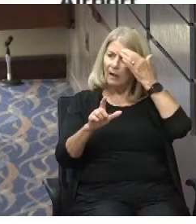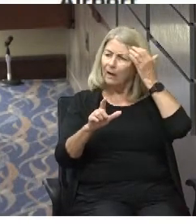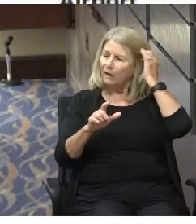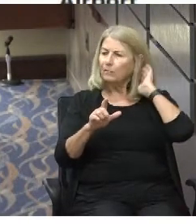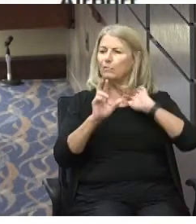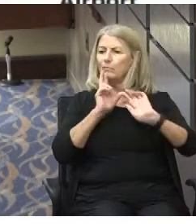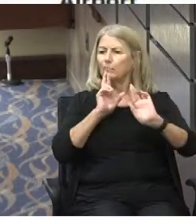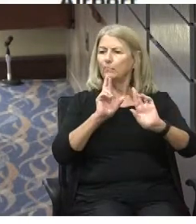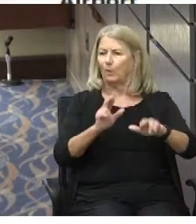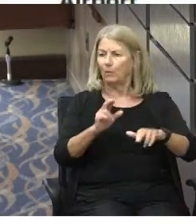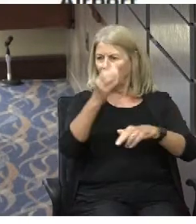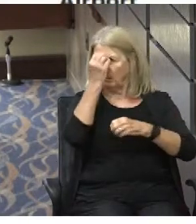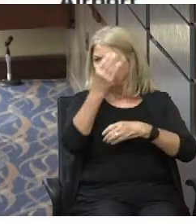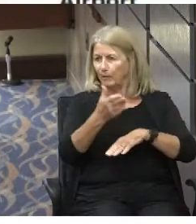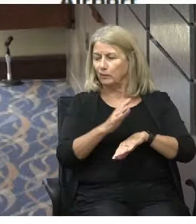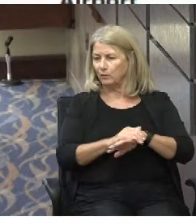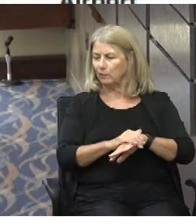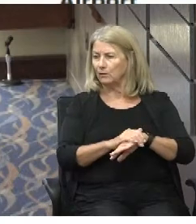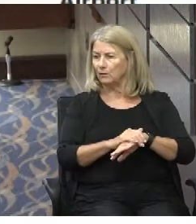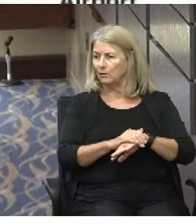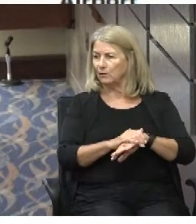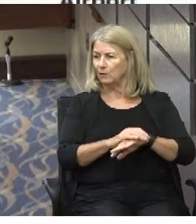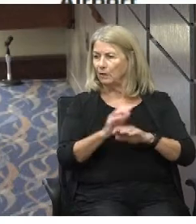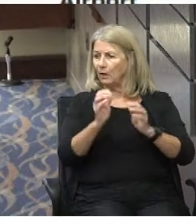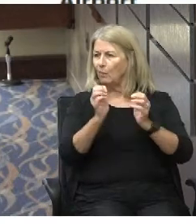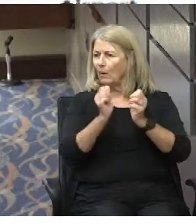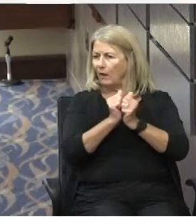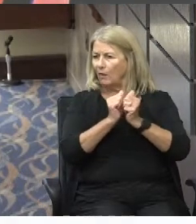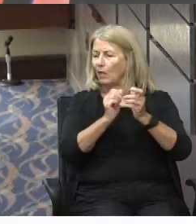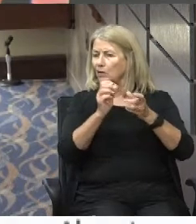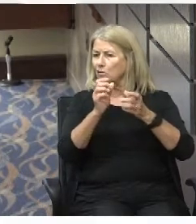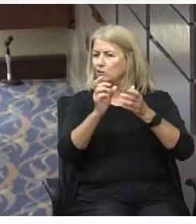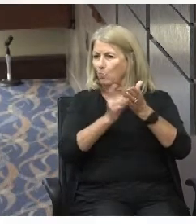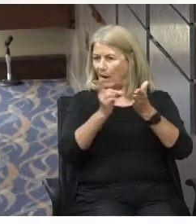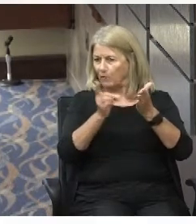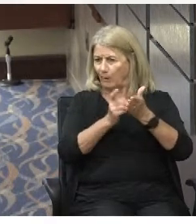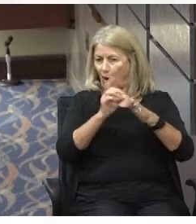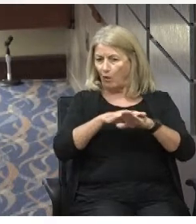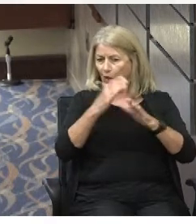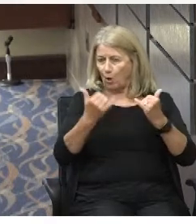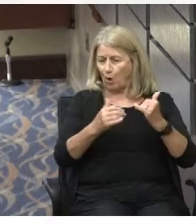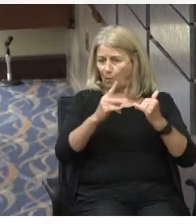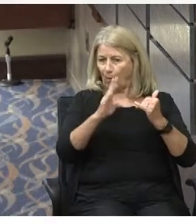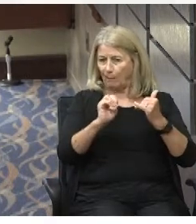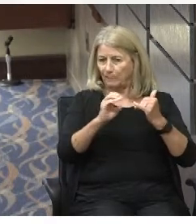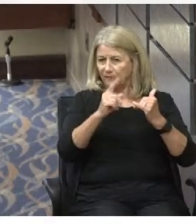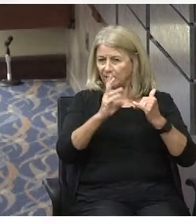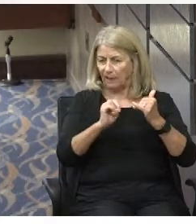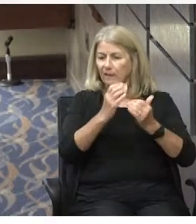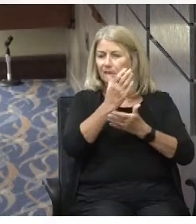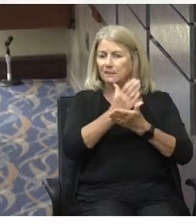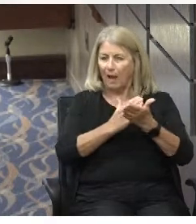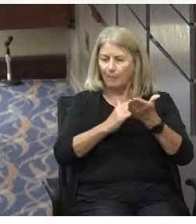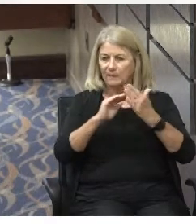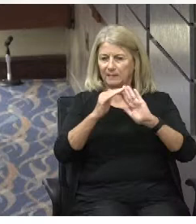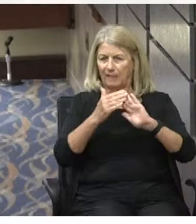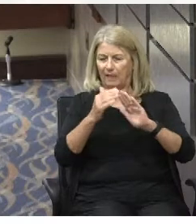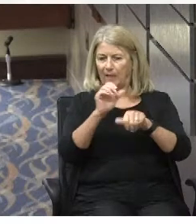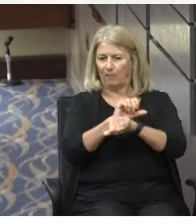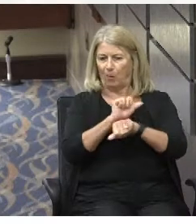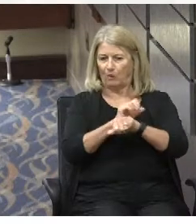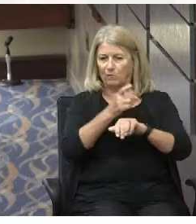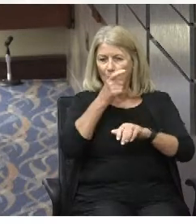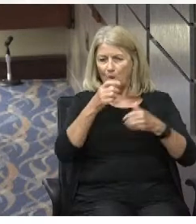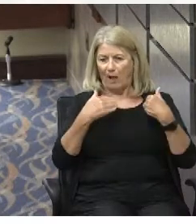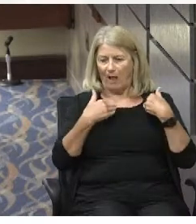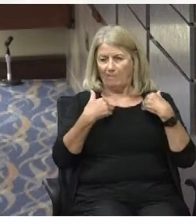I also interrupt you? Yes. With the directory on the current website, there are some city employees who have email addresses